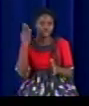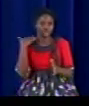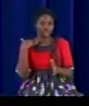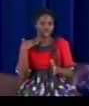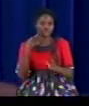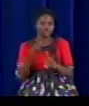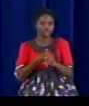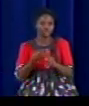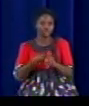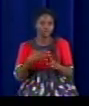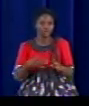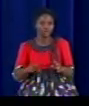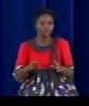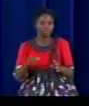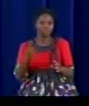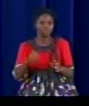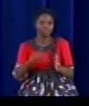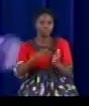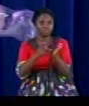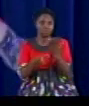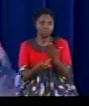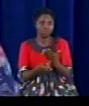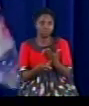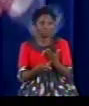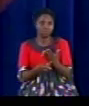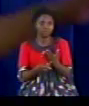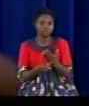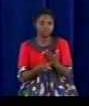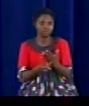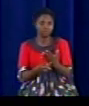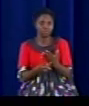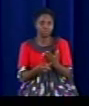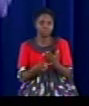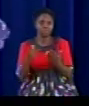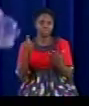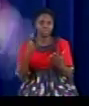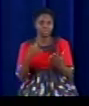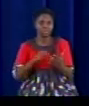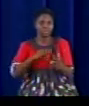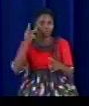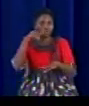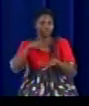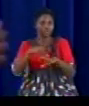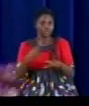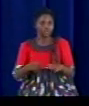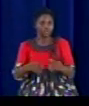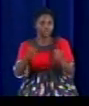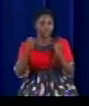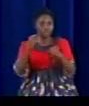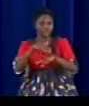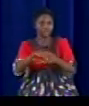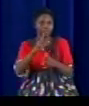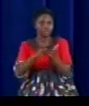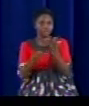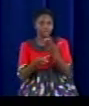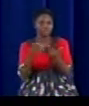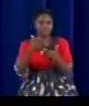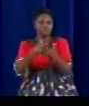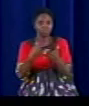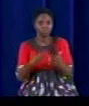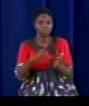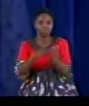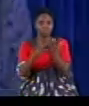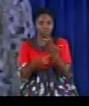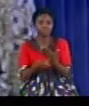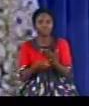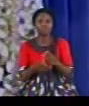last month of Global Crusade. And on the power night before the crusade, our daddy in the Lord made mention of it,